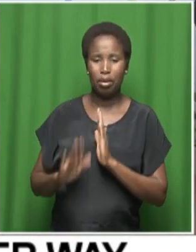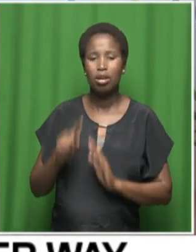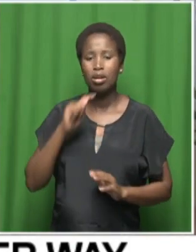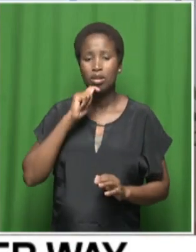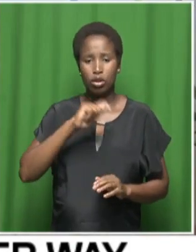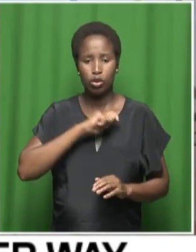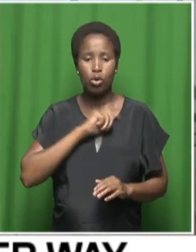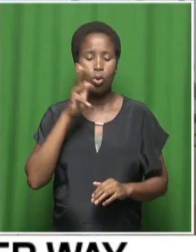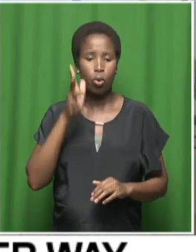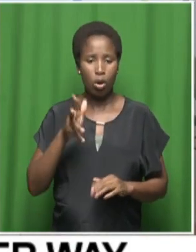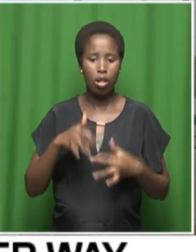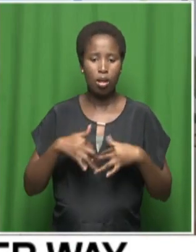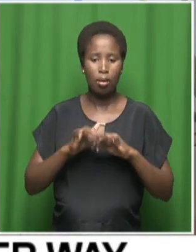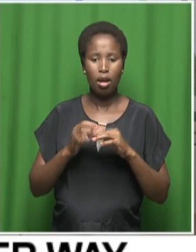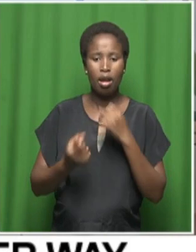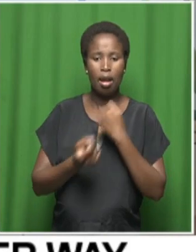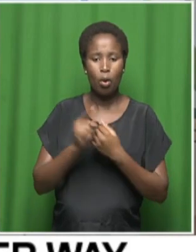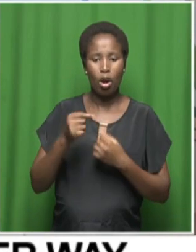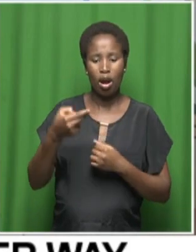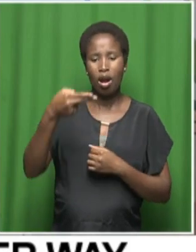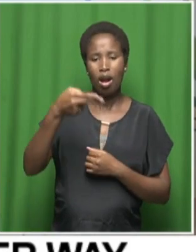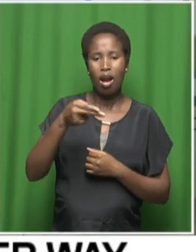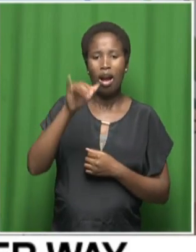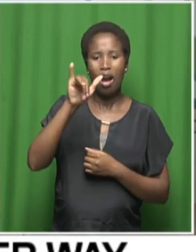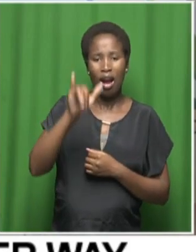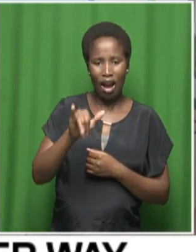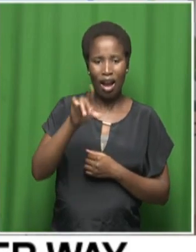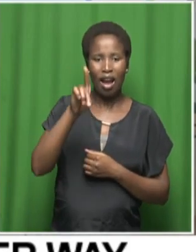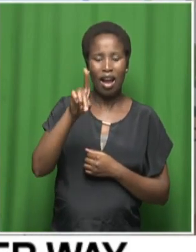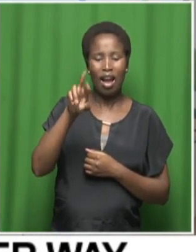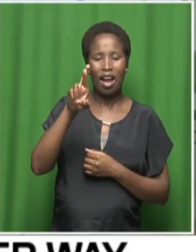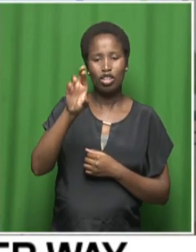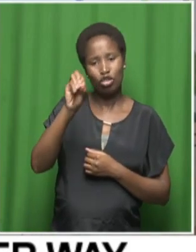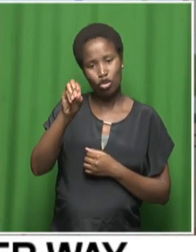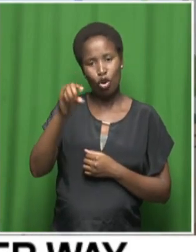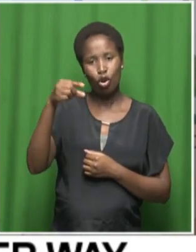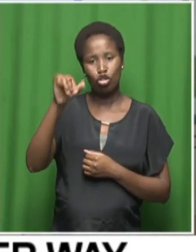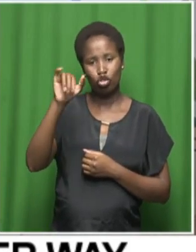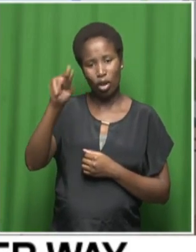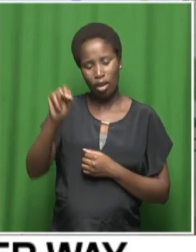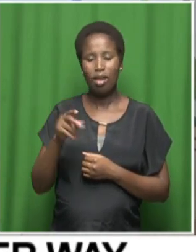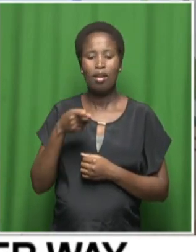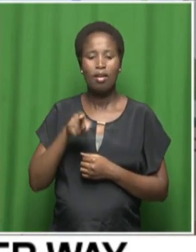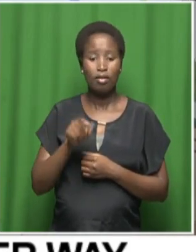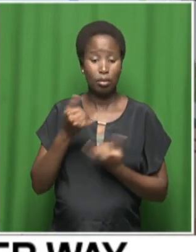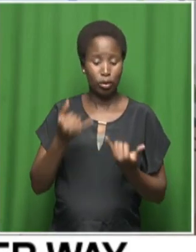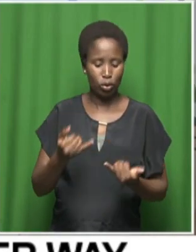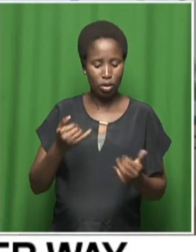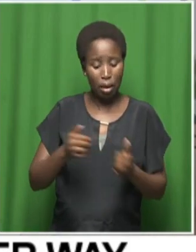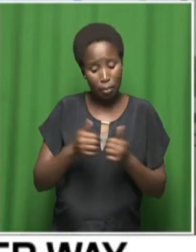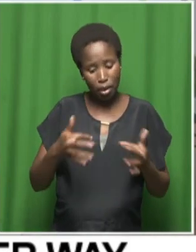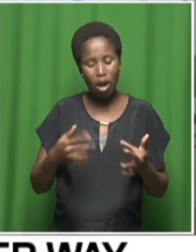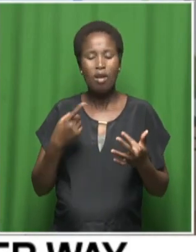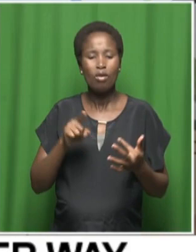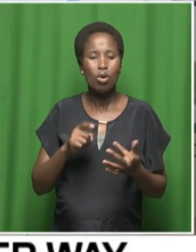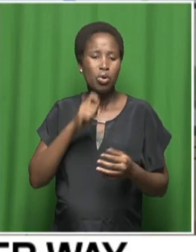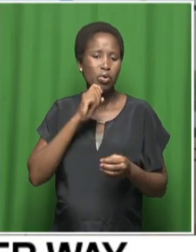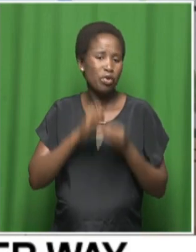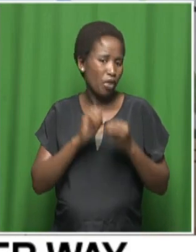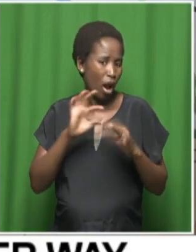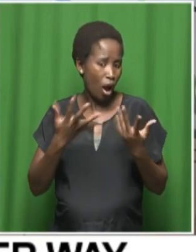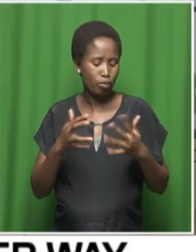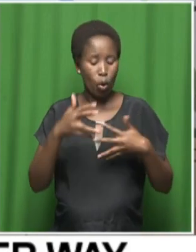generating hydrogen fuel cells at the end of the day from a combination of